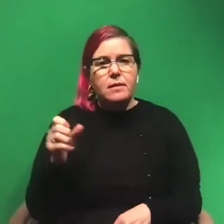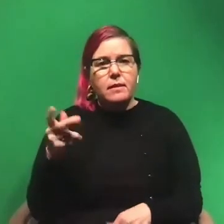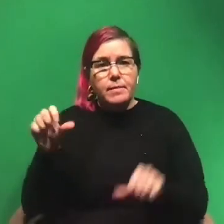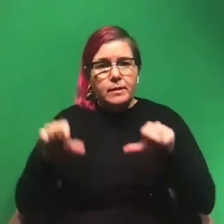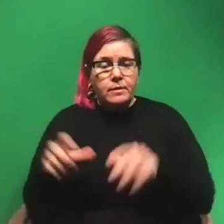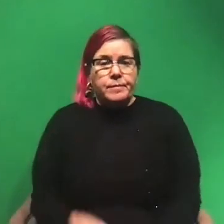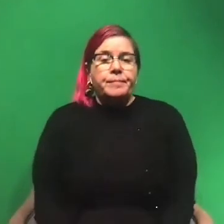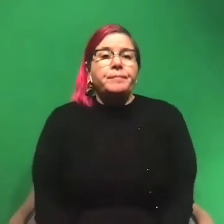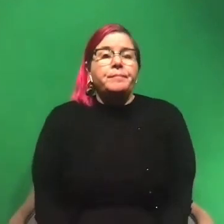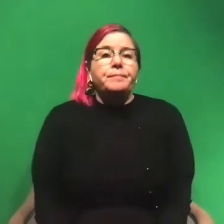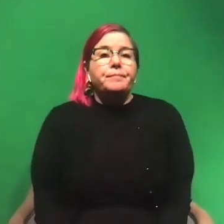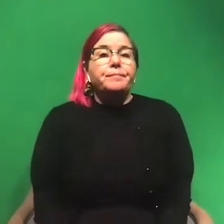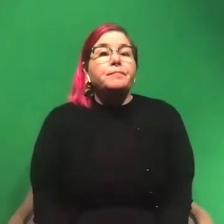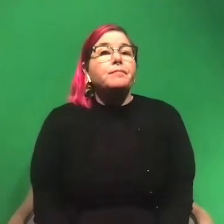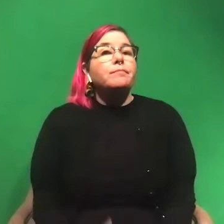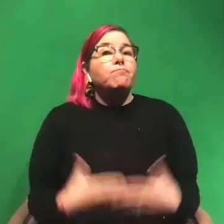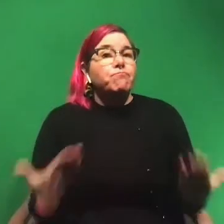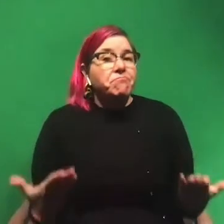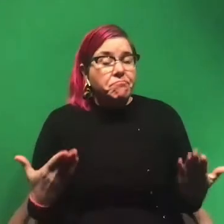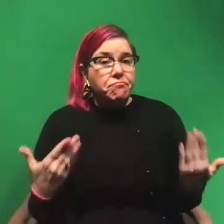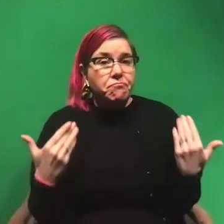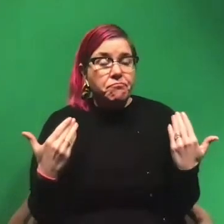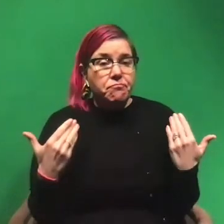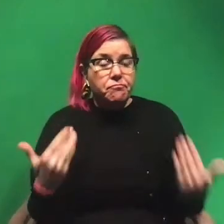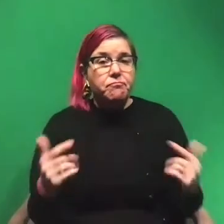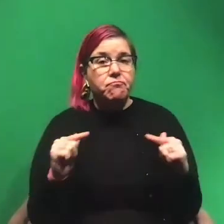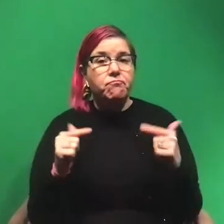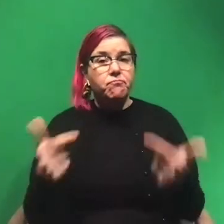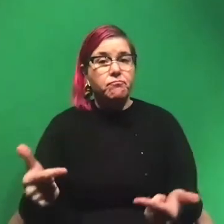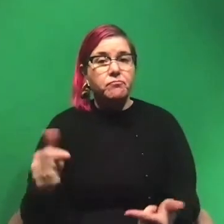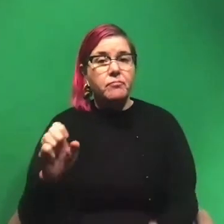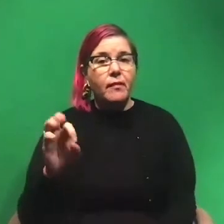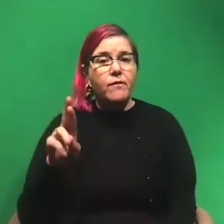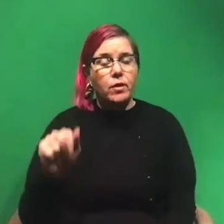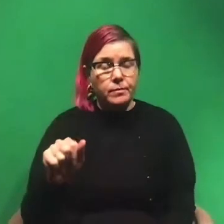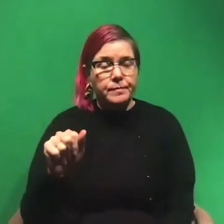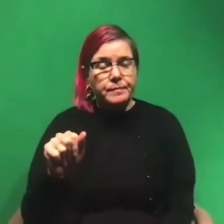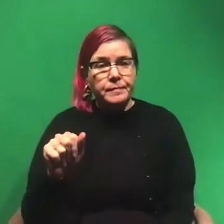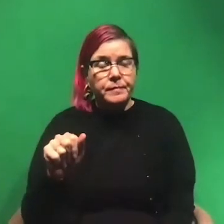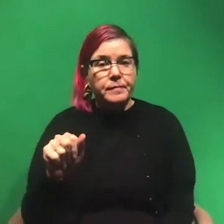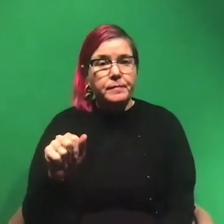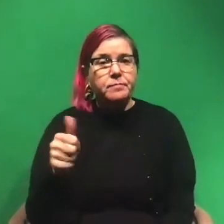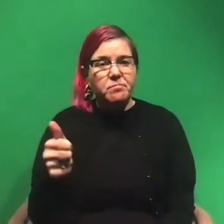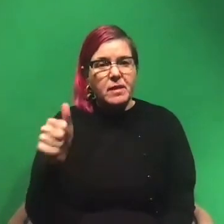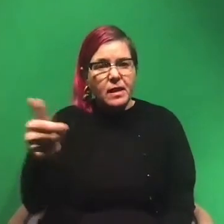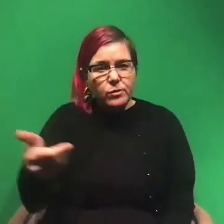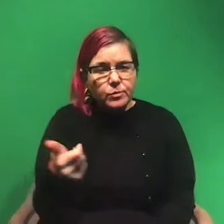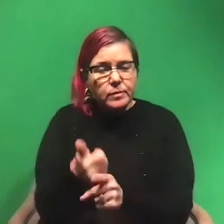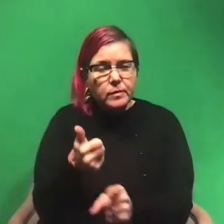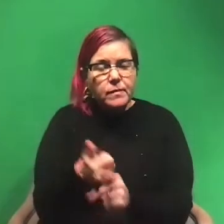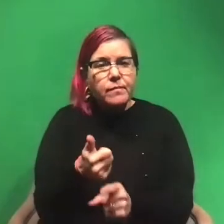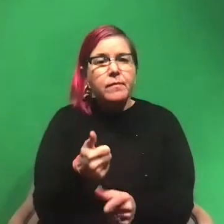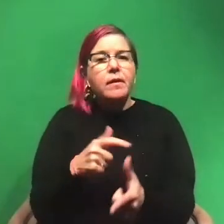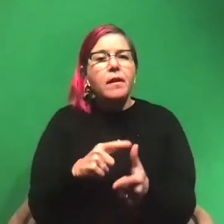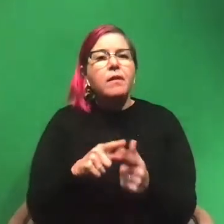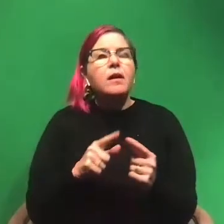paypal.me/SkypeAScientist. So at this point, I'm going to hand it over to Efra, and he can introduce himself, and then we'll